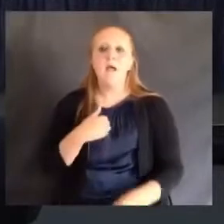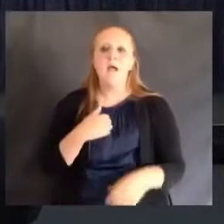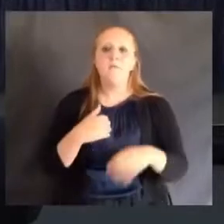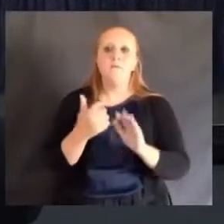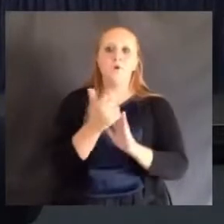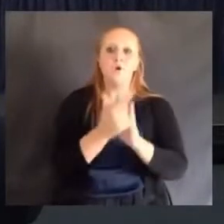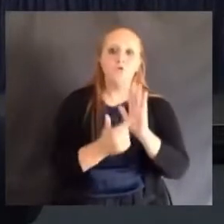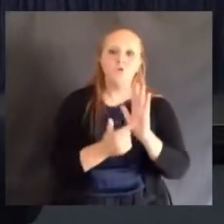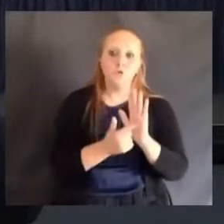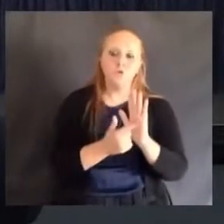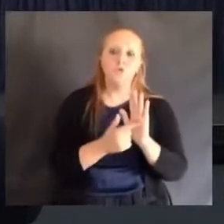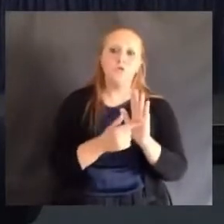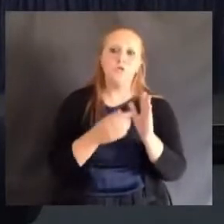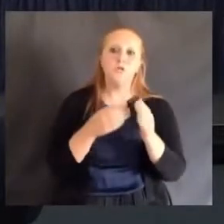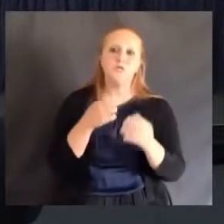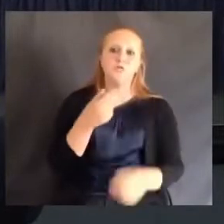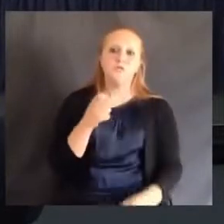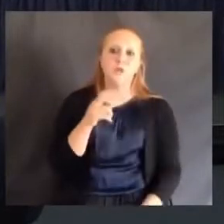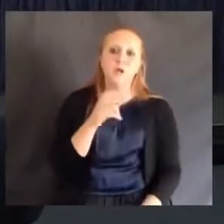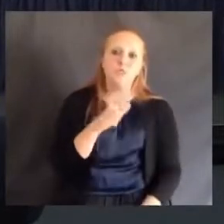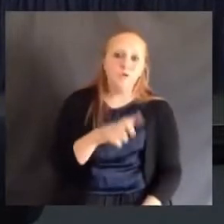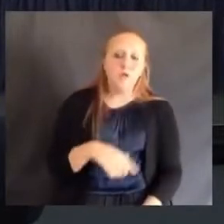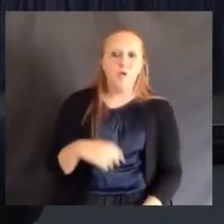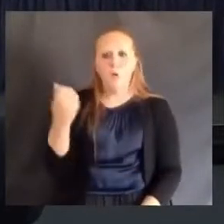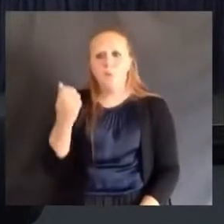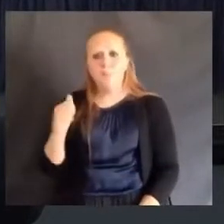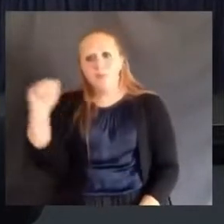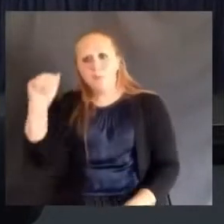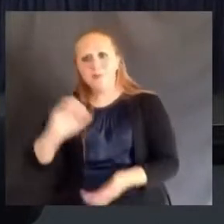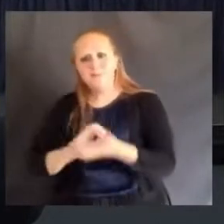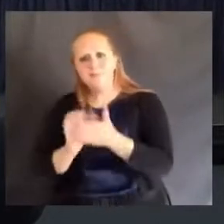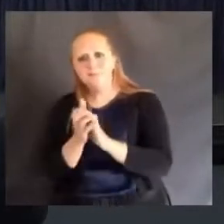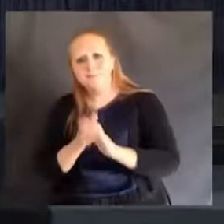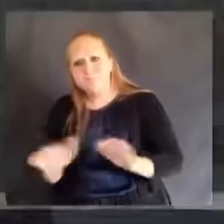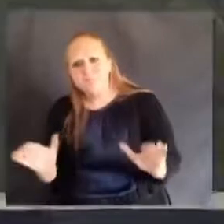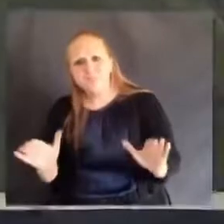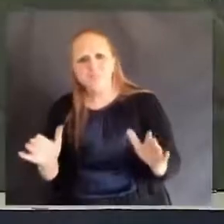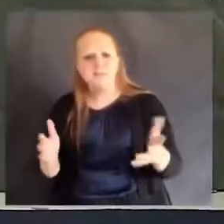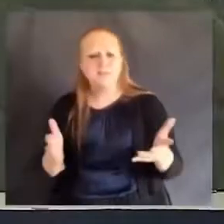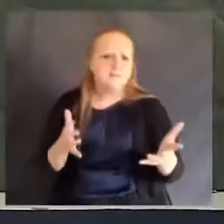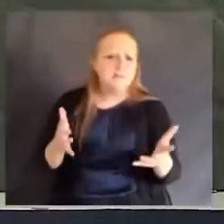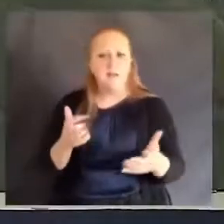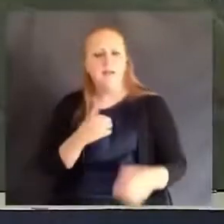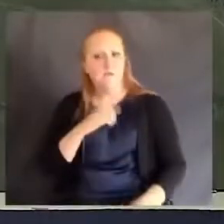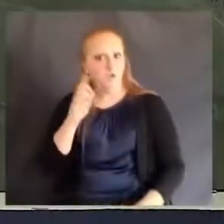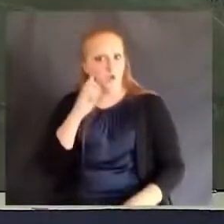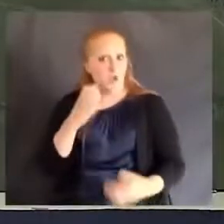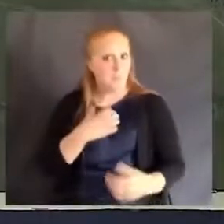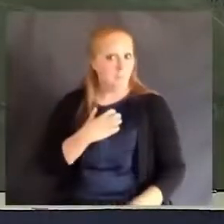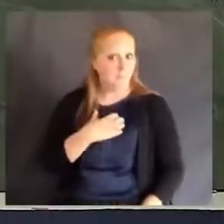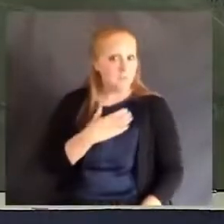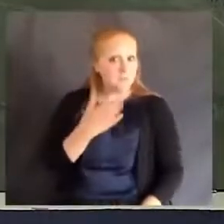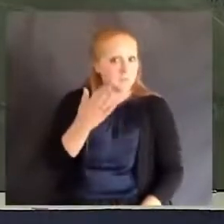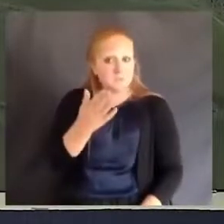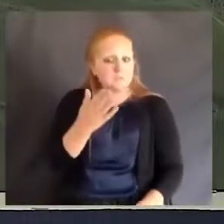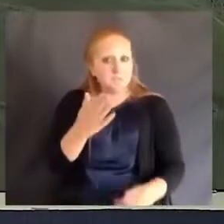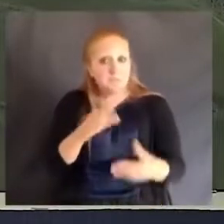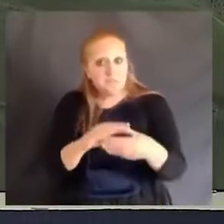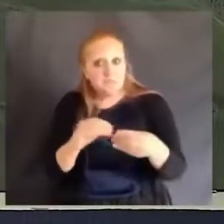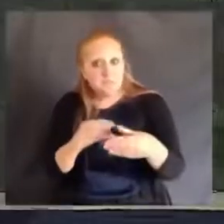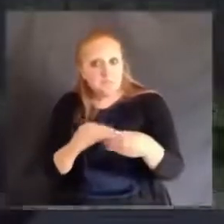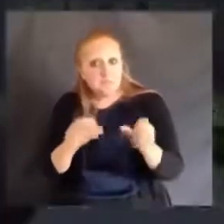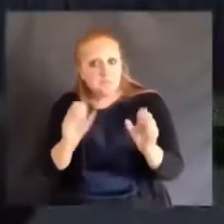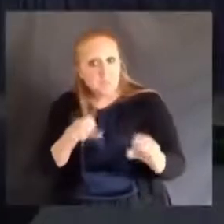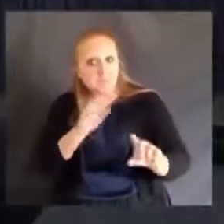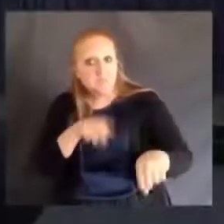and protesters, where it stands now, and what you expect the outcome might be? I can't really. I think, do you know when